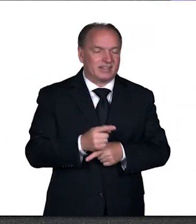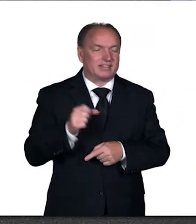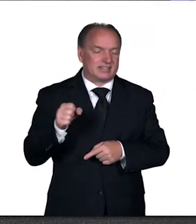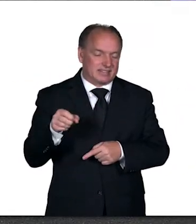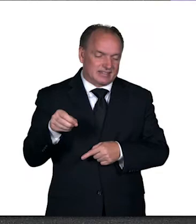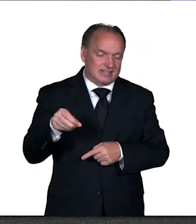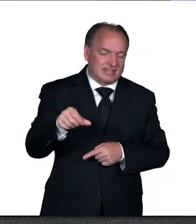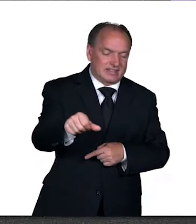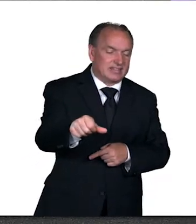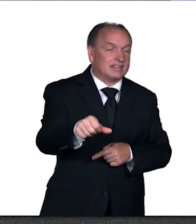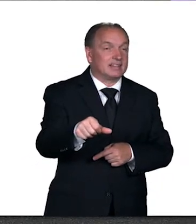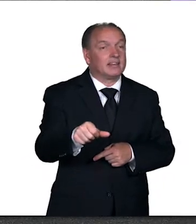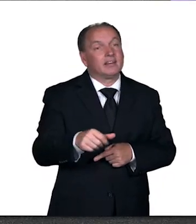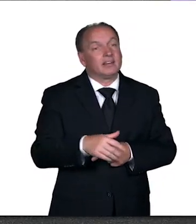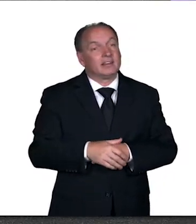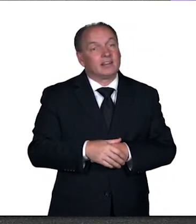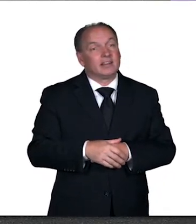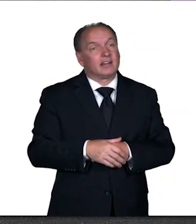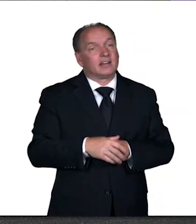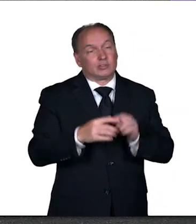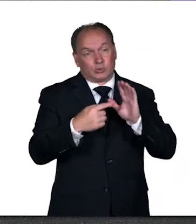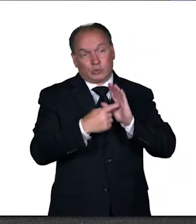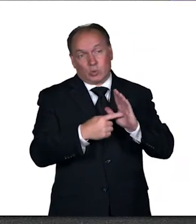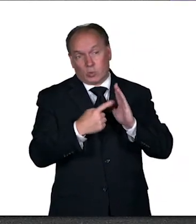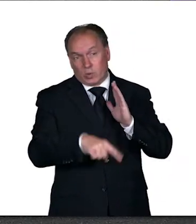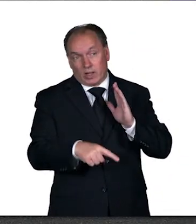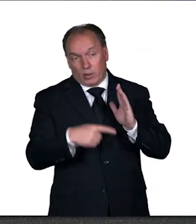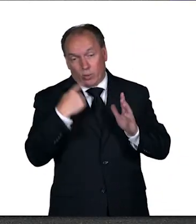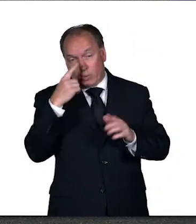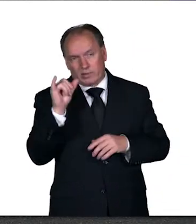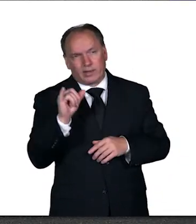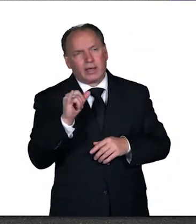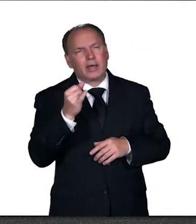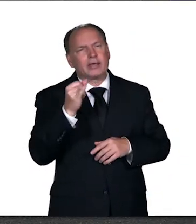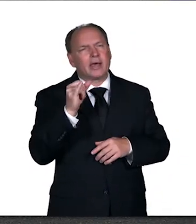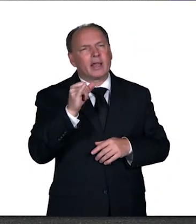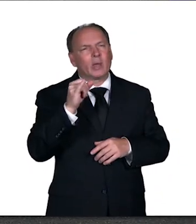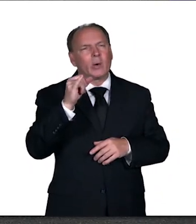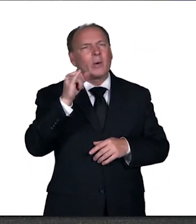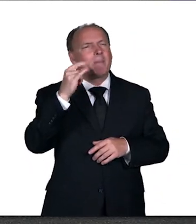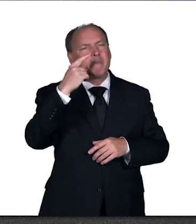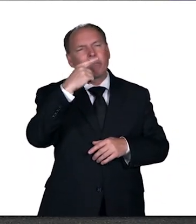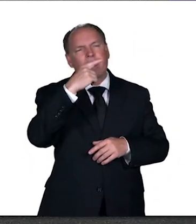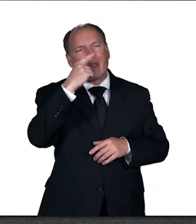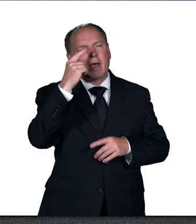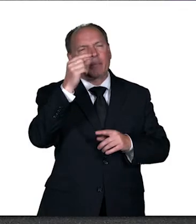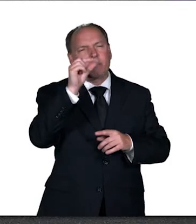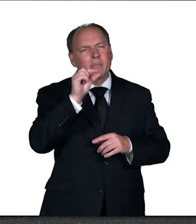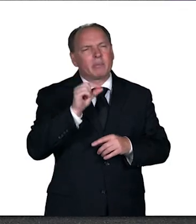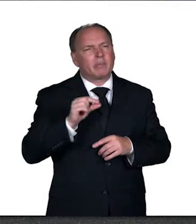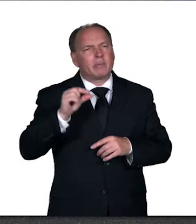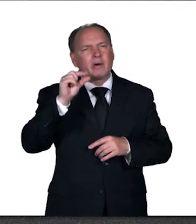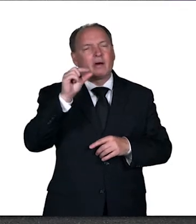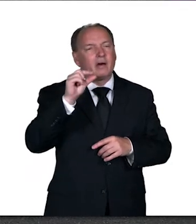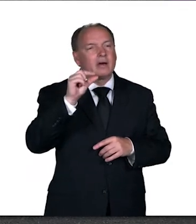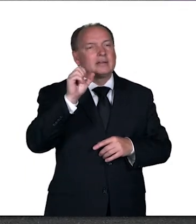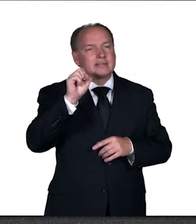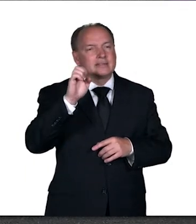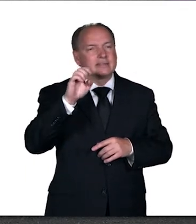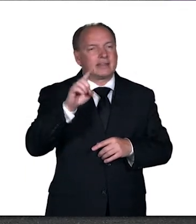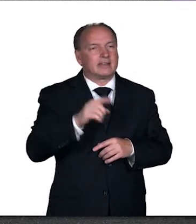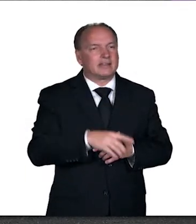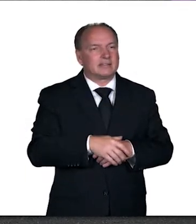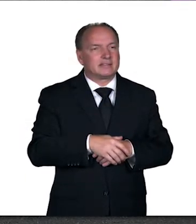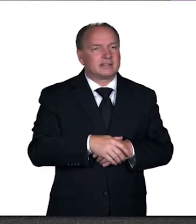Great job. So to represent our seeds, I have a yellow circle and these black, almost circle little things are